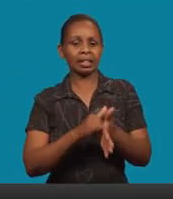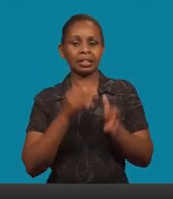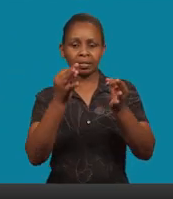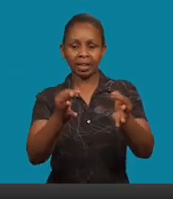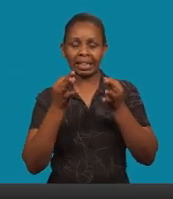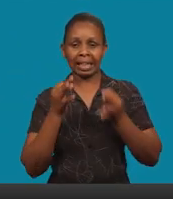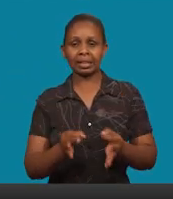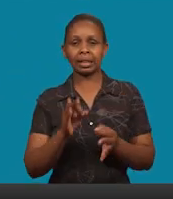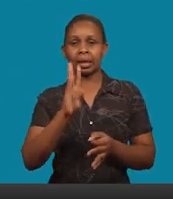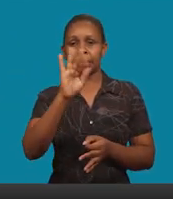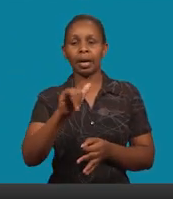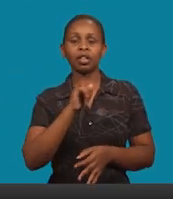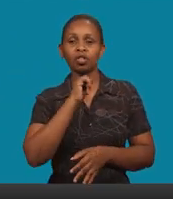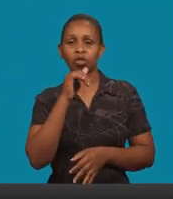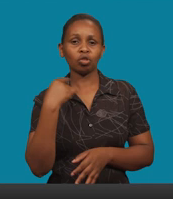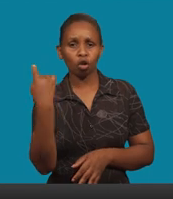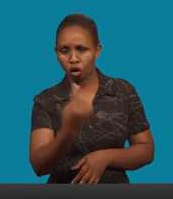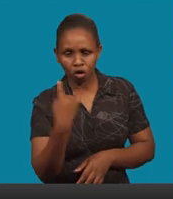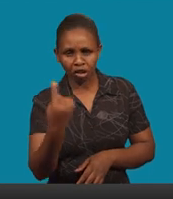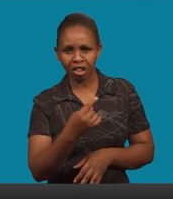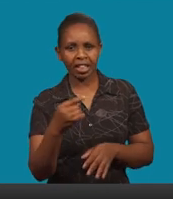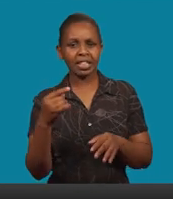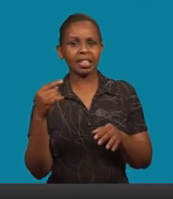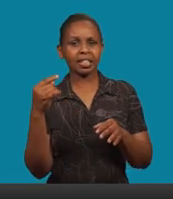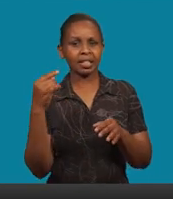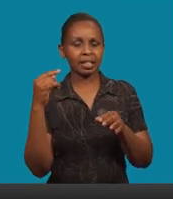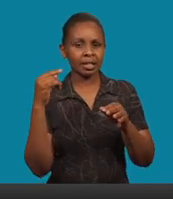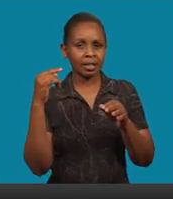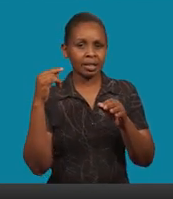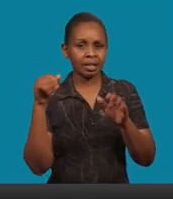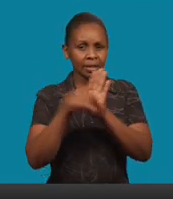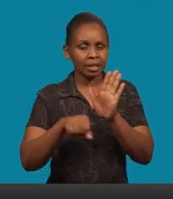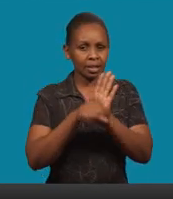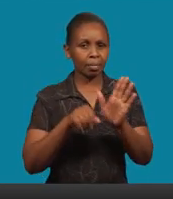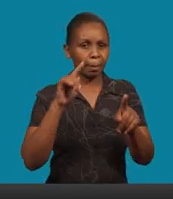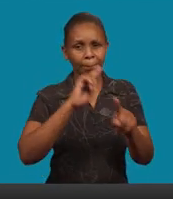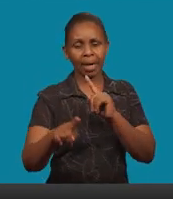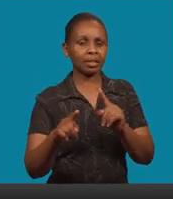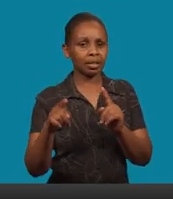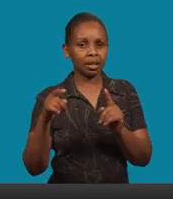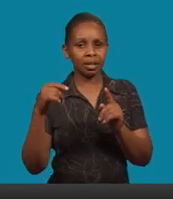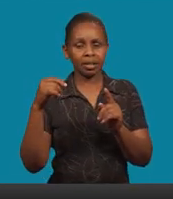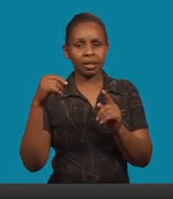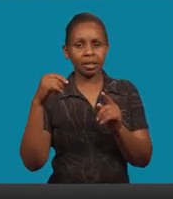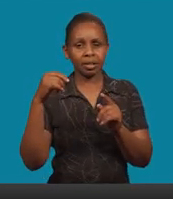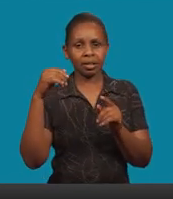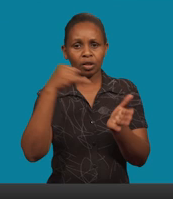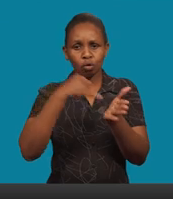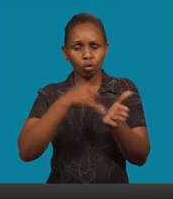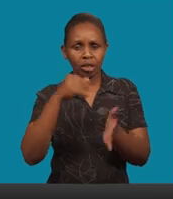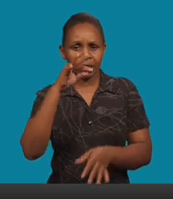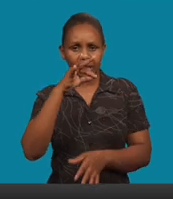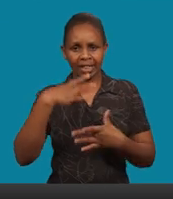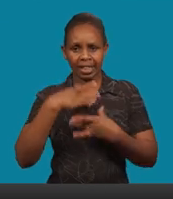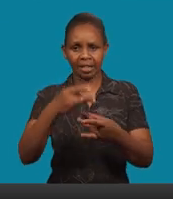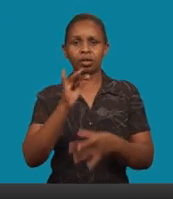one that is financed by not a predatory system, but one that respects the